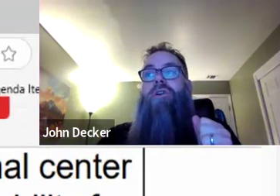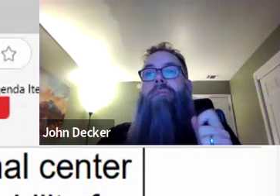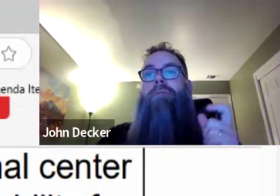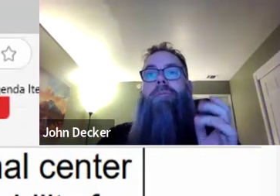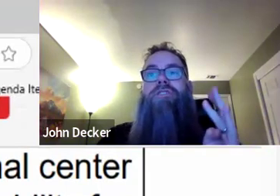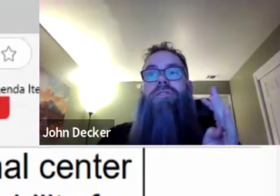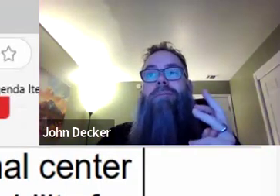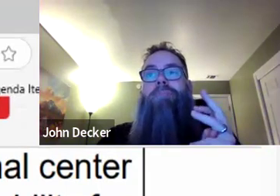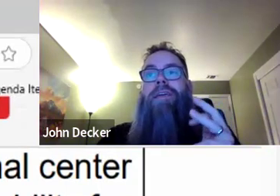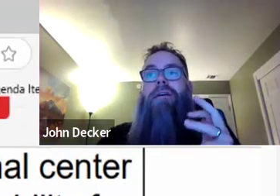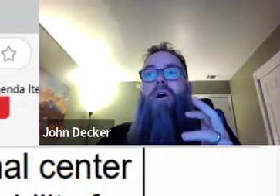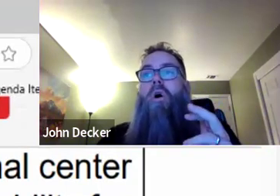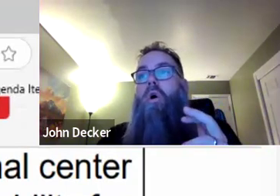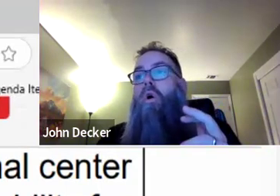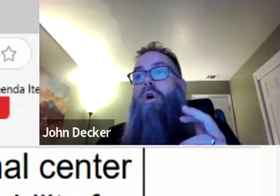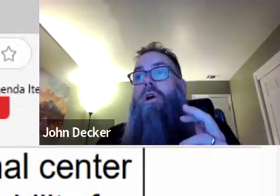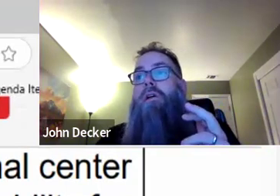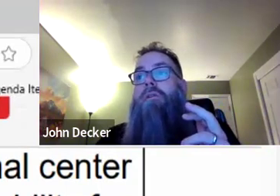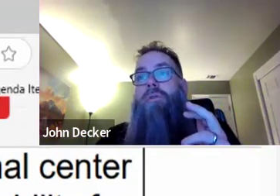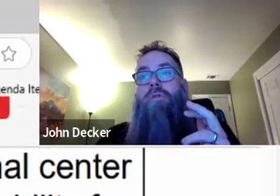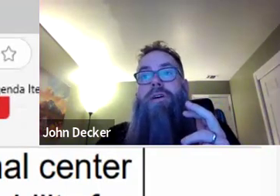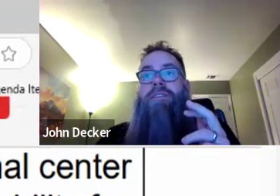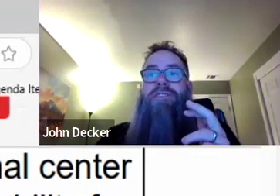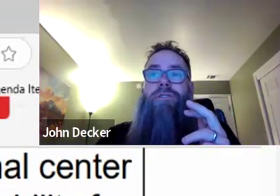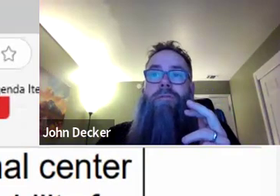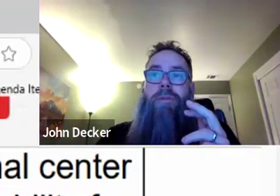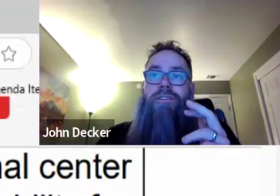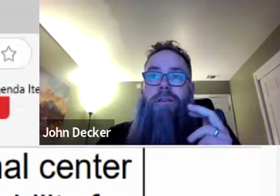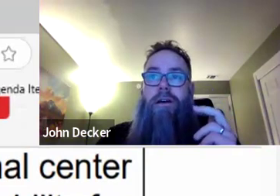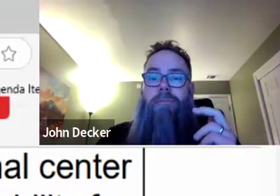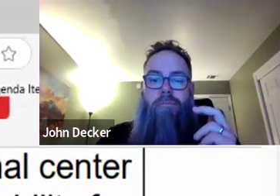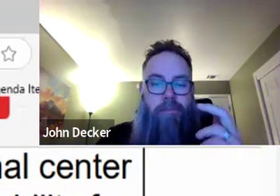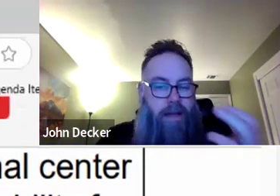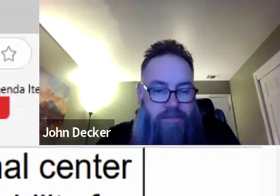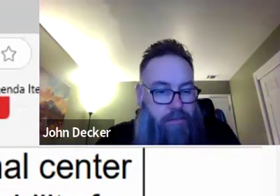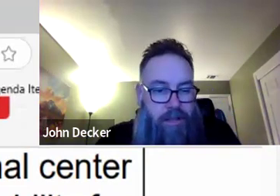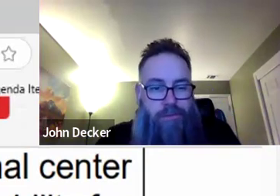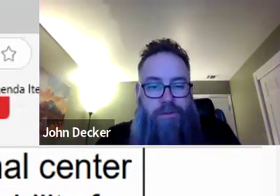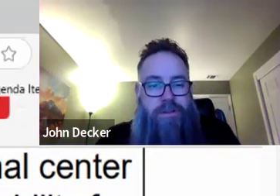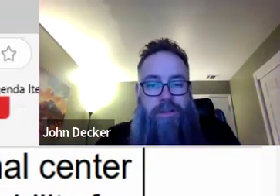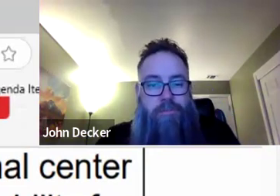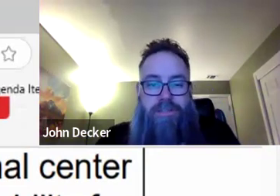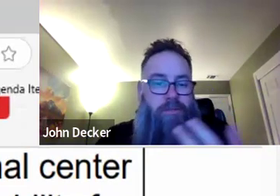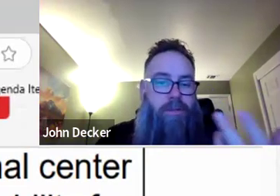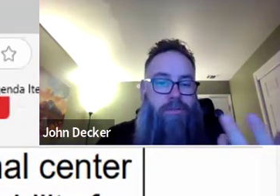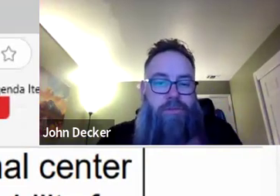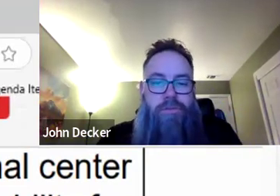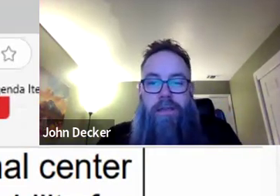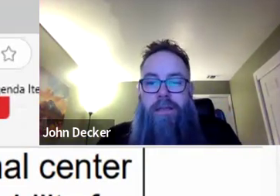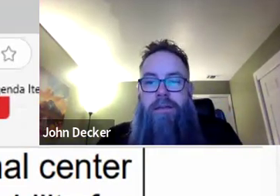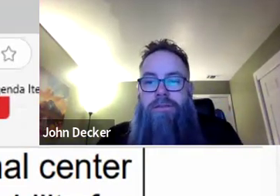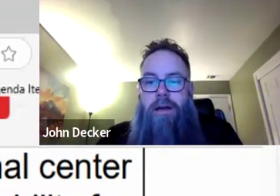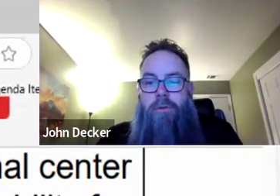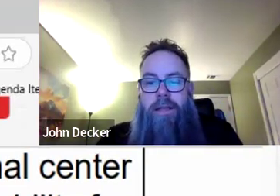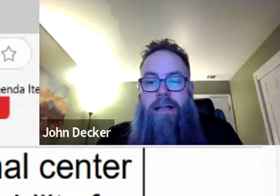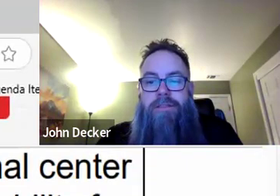to confirm information is complete or request additional information. We might have some clinical folks on here, but certainly those of you